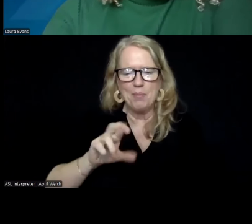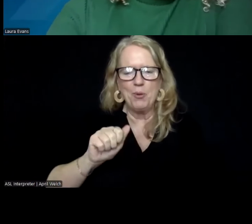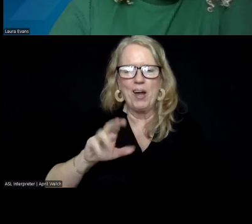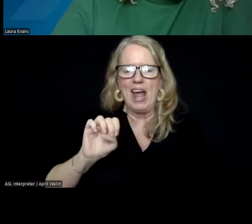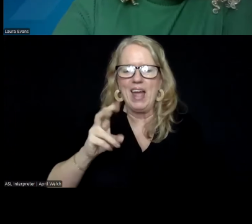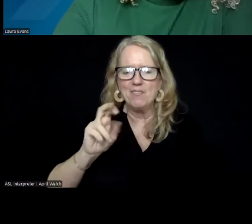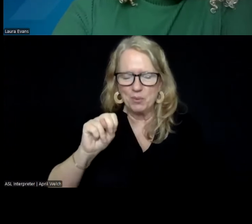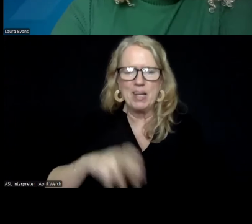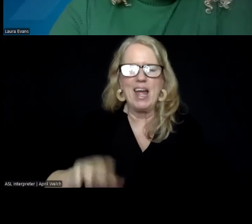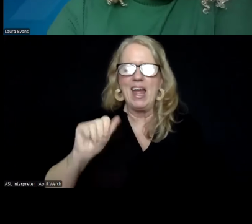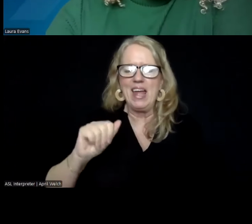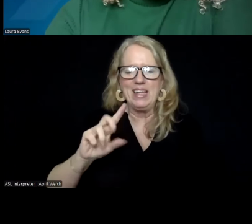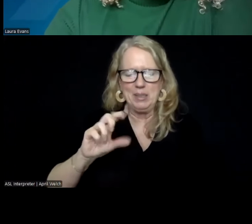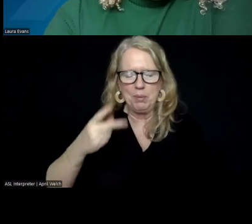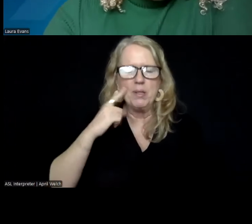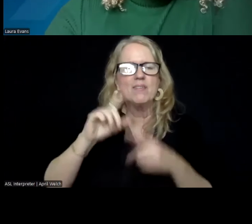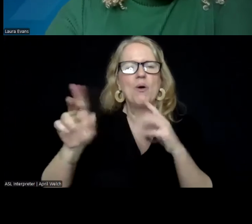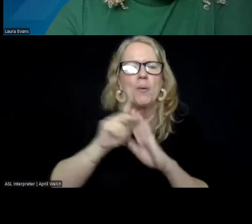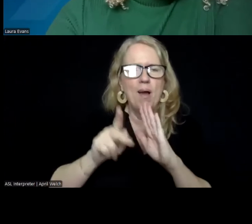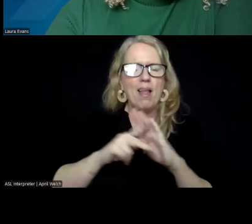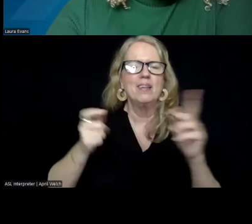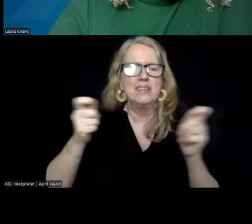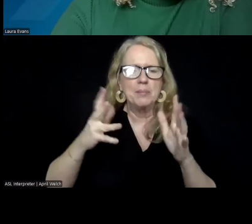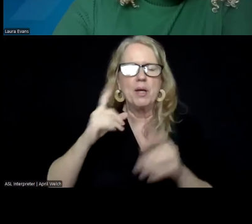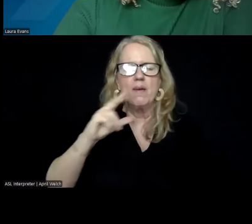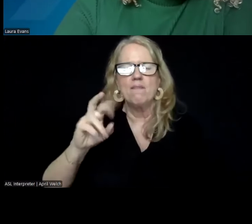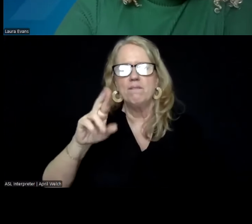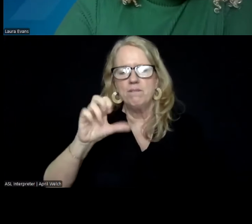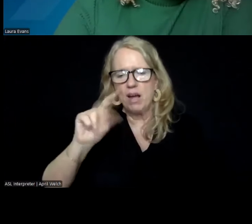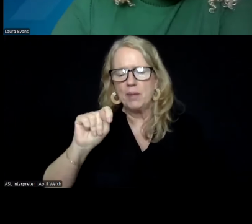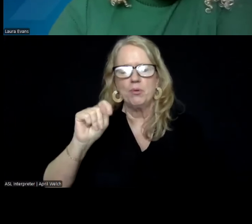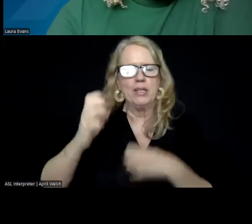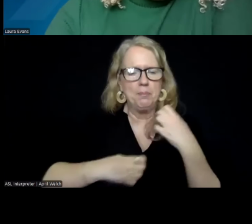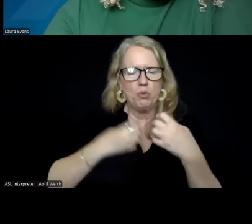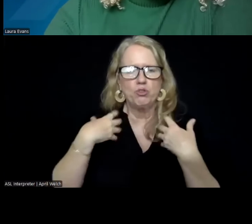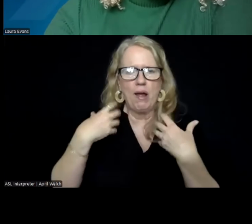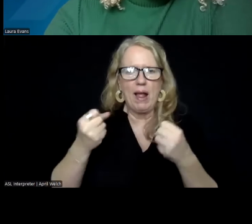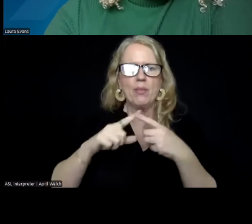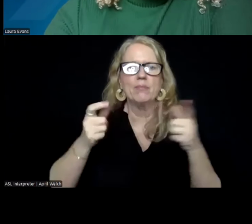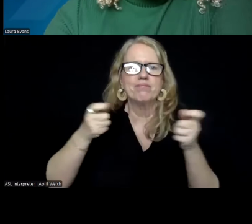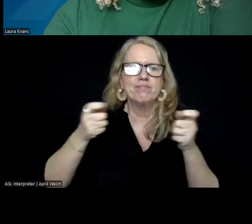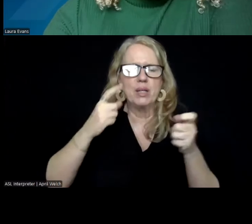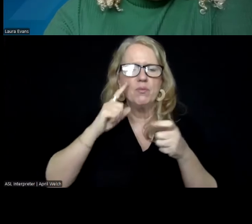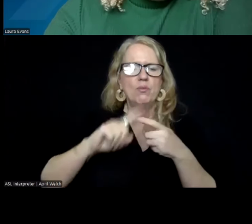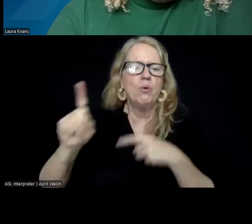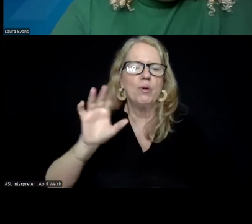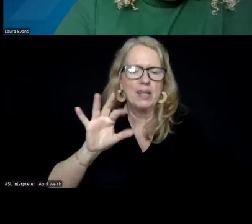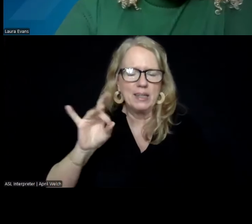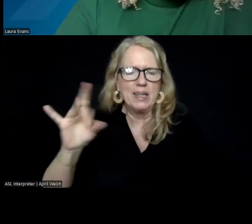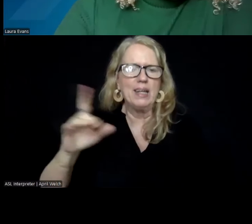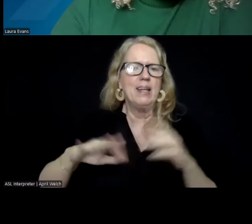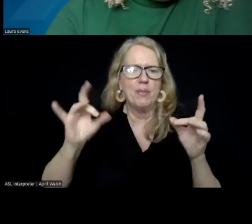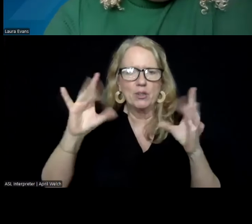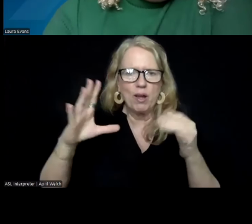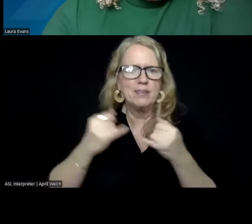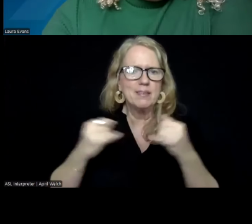I'm the AVP for Public Policy and Government Affairs with Vibrant Emotional Health. Vibrant is the administrator of the 988 Suicide and Crisis Lifeline. So we